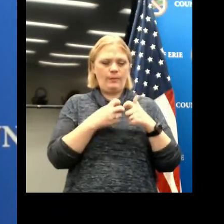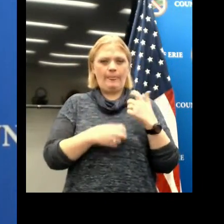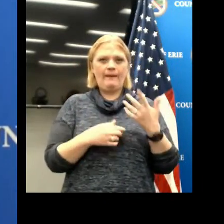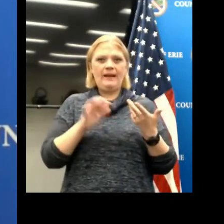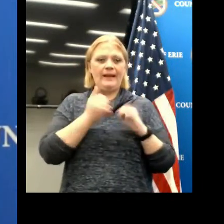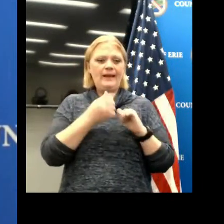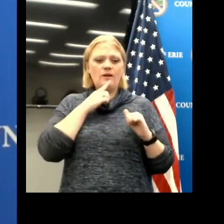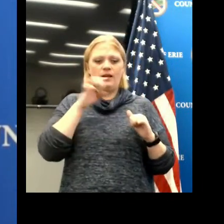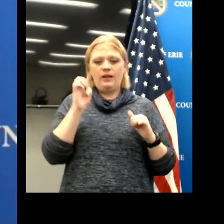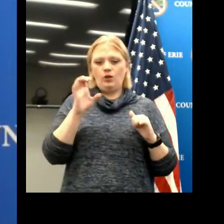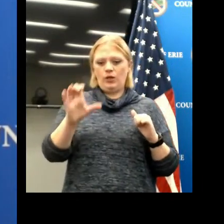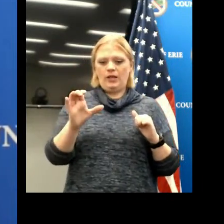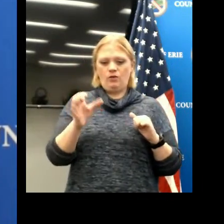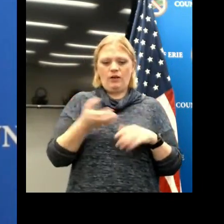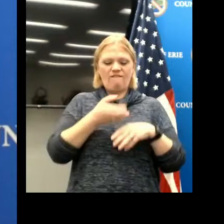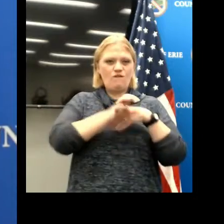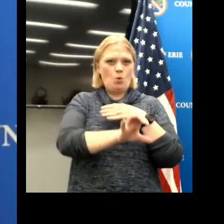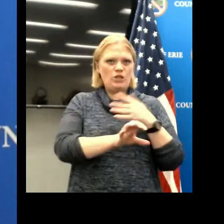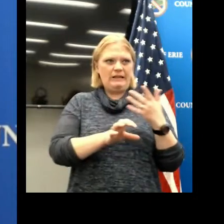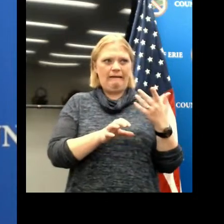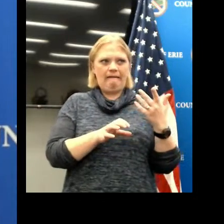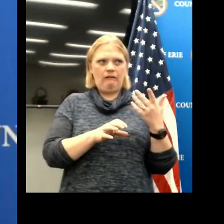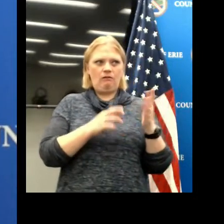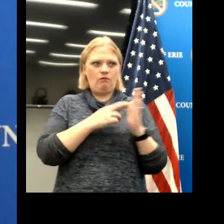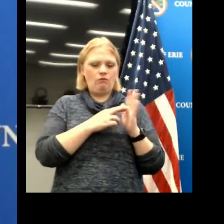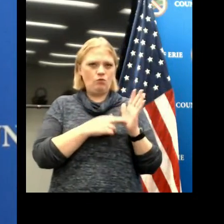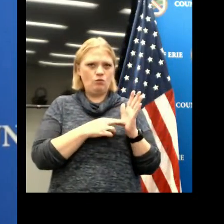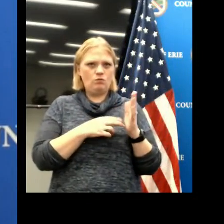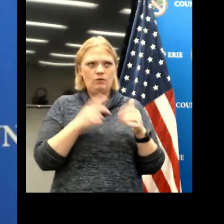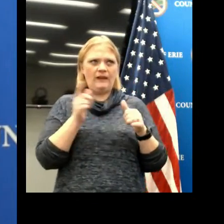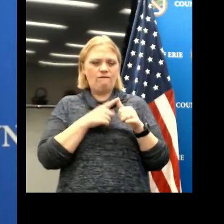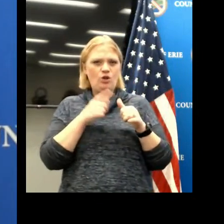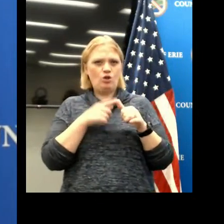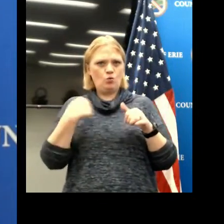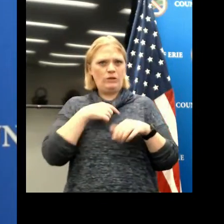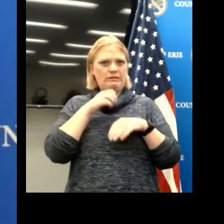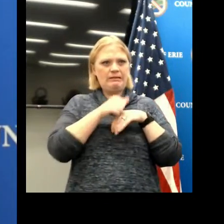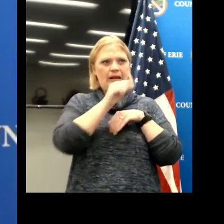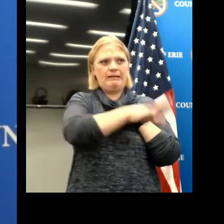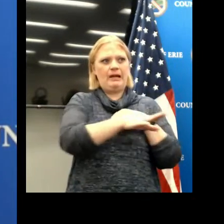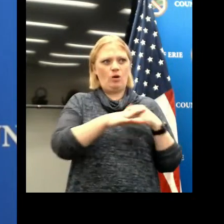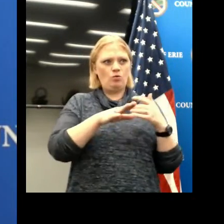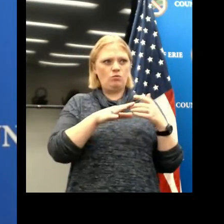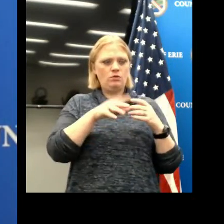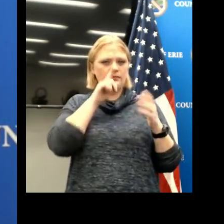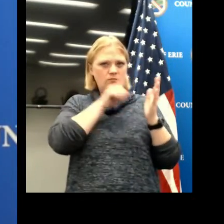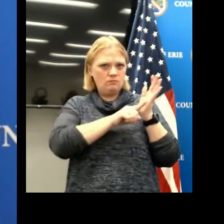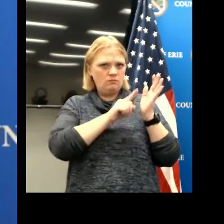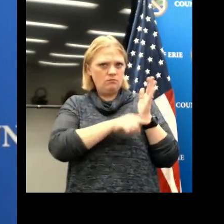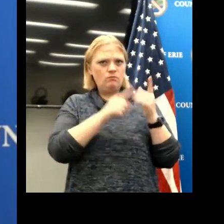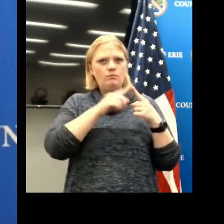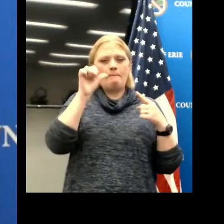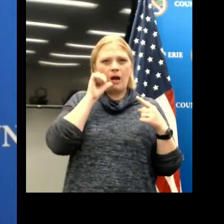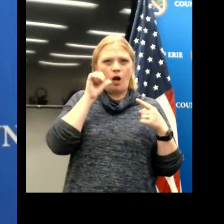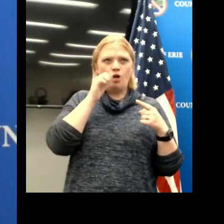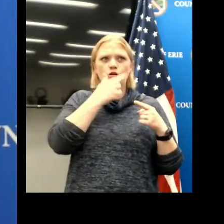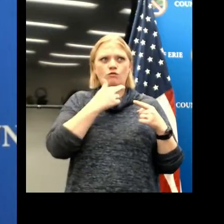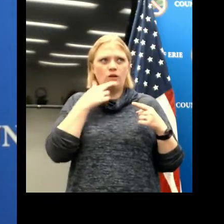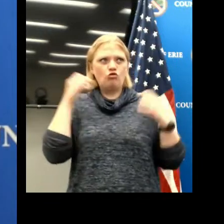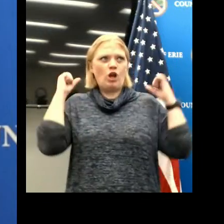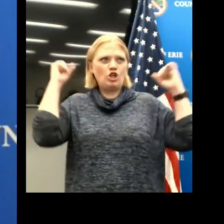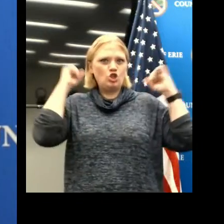How is Erie County enforcing the rules? Well, we first are sending off our sanitarians out to bars and restaurants and other locations, gyms and barber